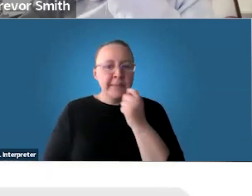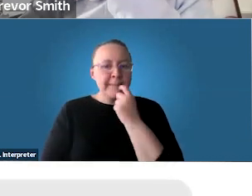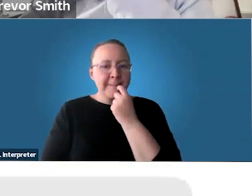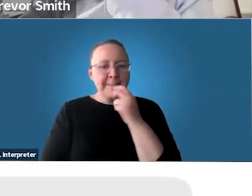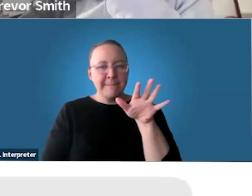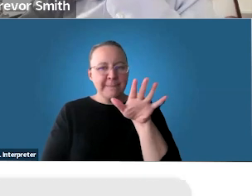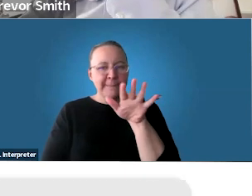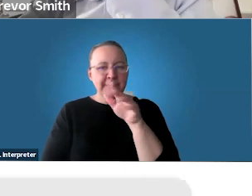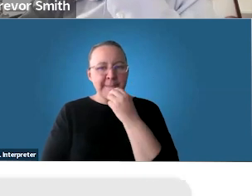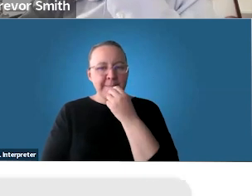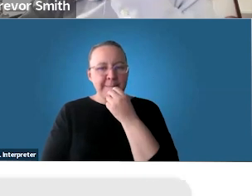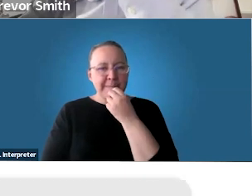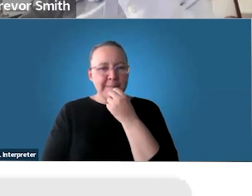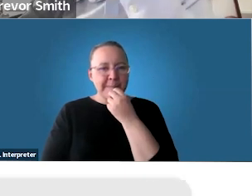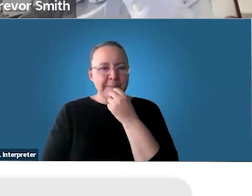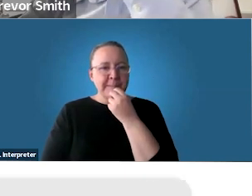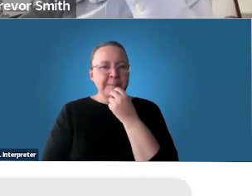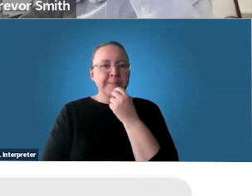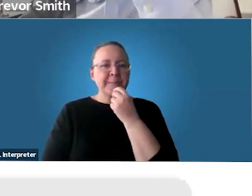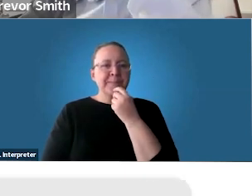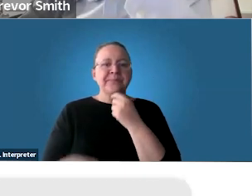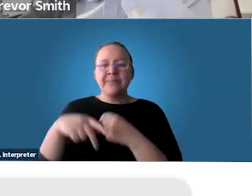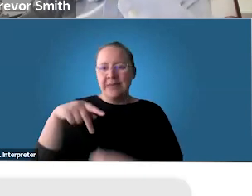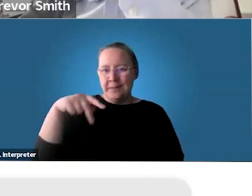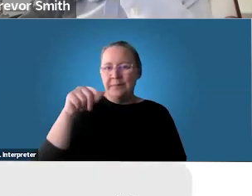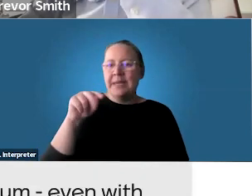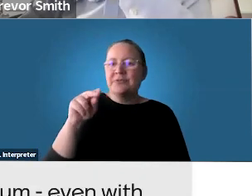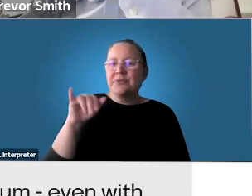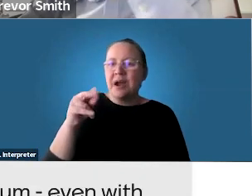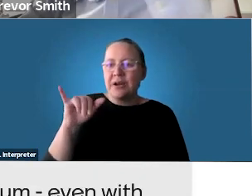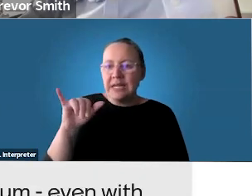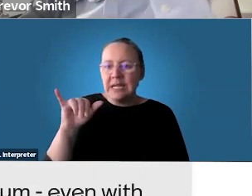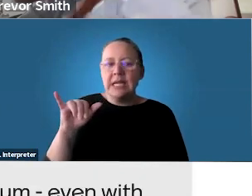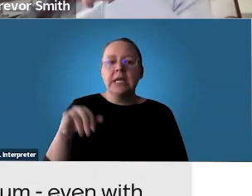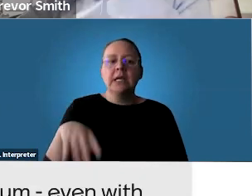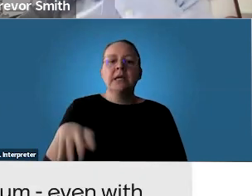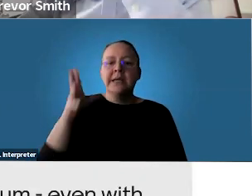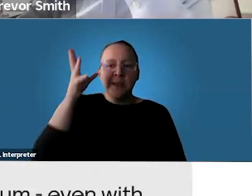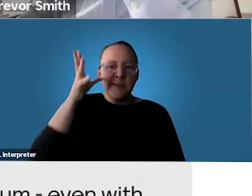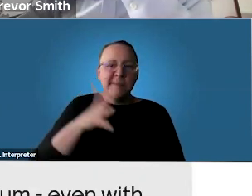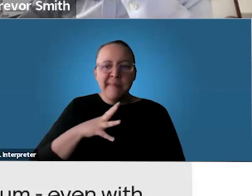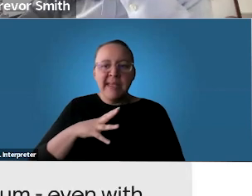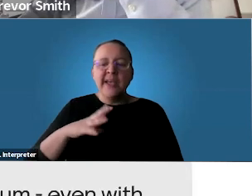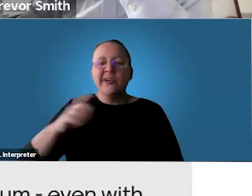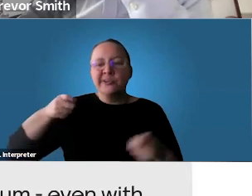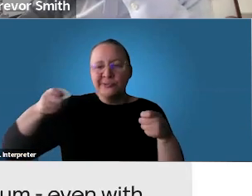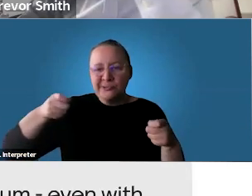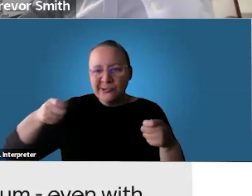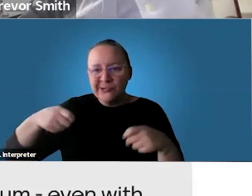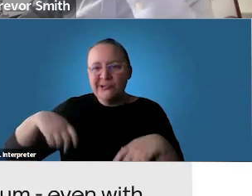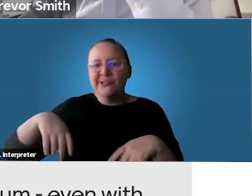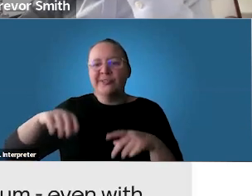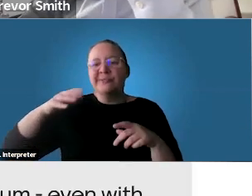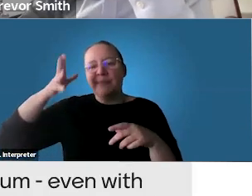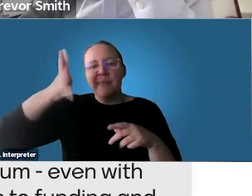things here, patriarchy and misogyny, which I think speaks to kind of the structural bias that we were trying to name that undergirds all of